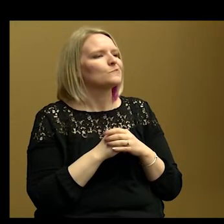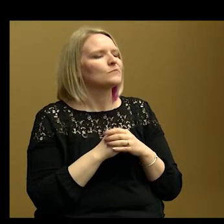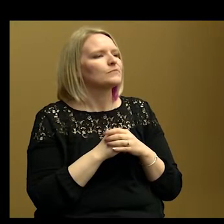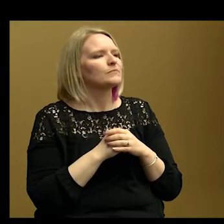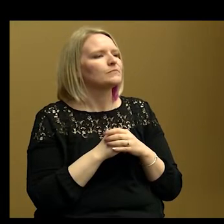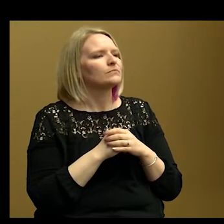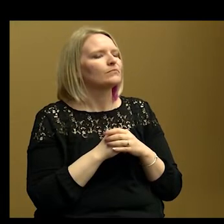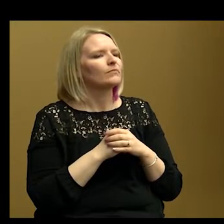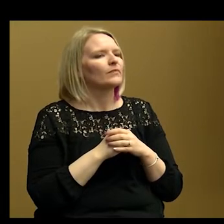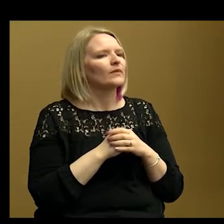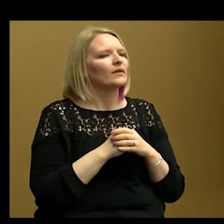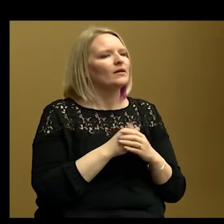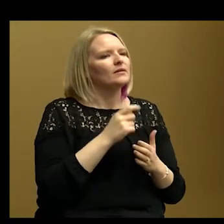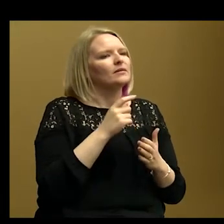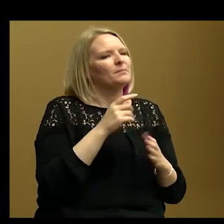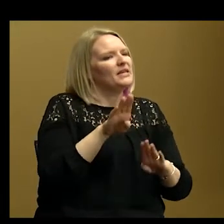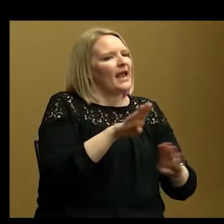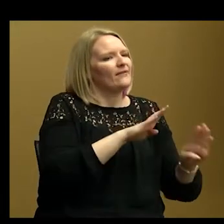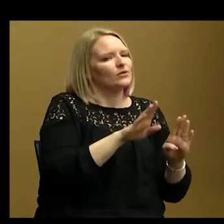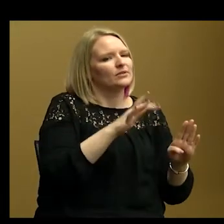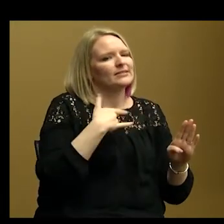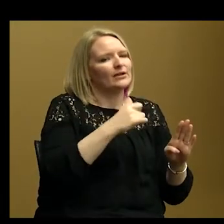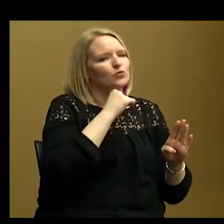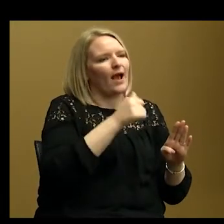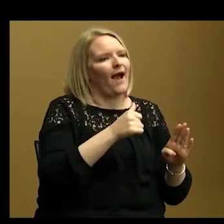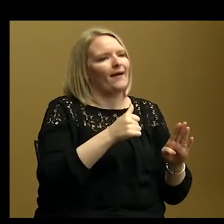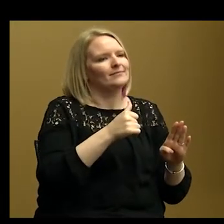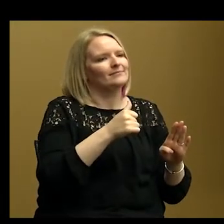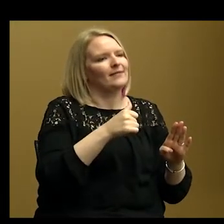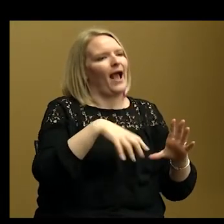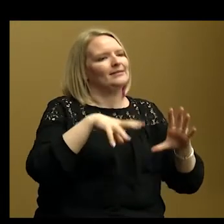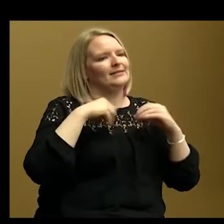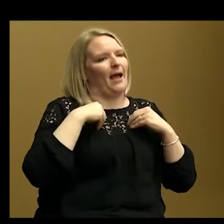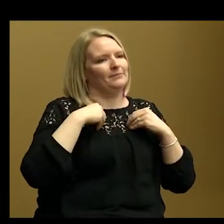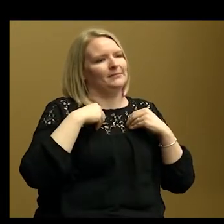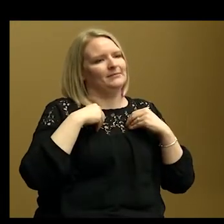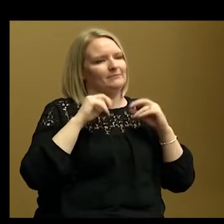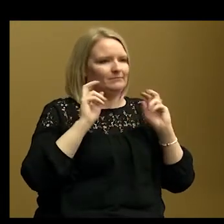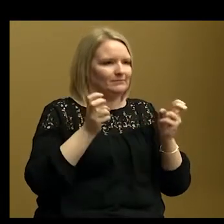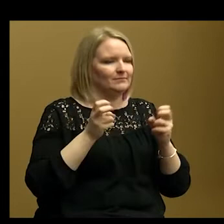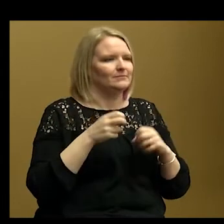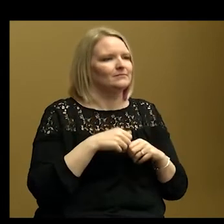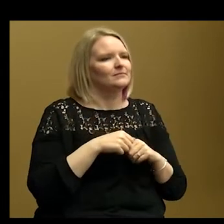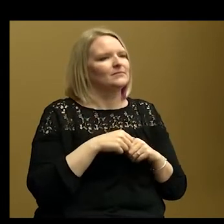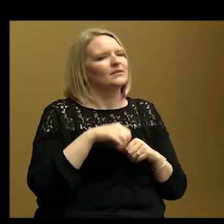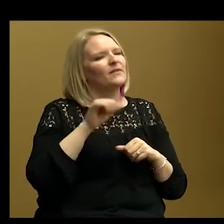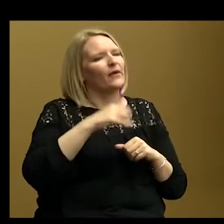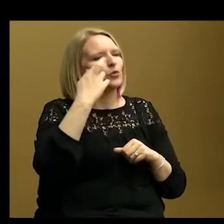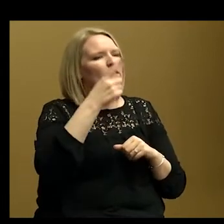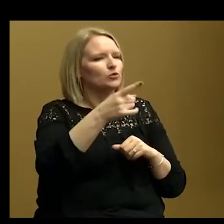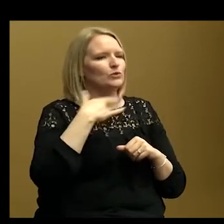not socially acceptable for the most part. And these are probably kids that you all have been called in for.